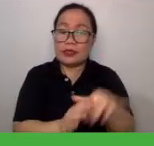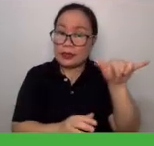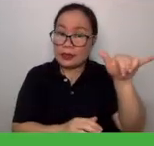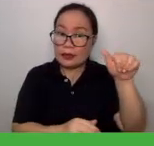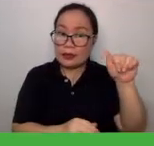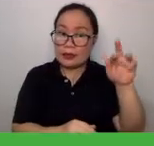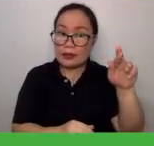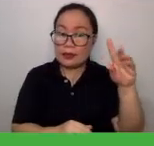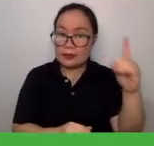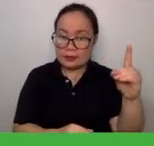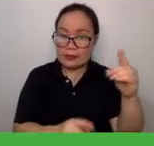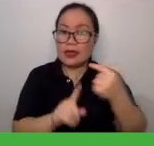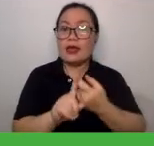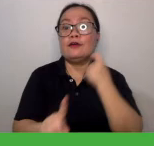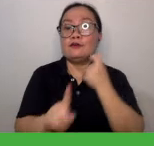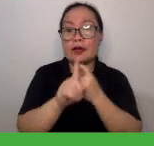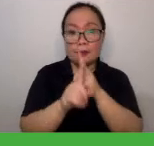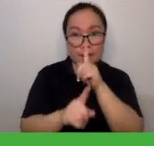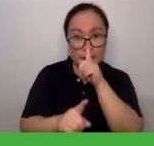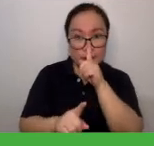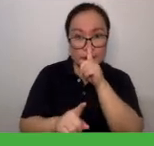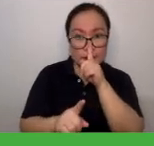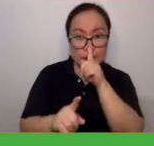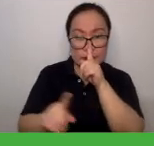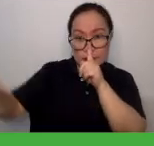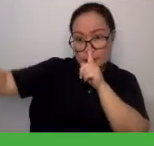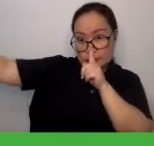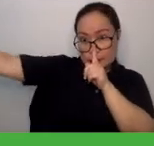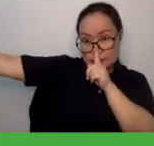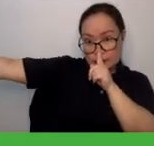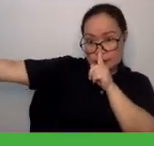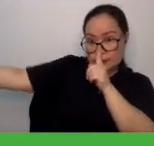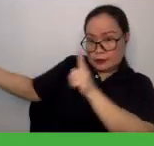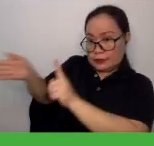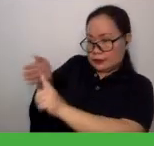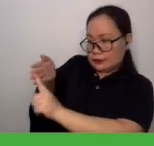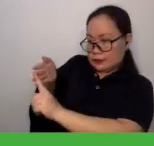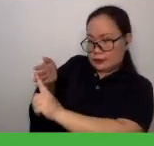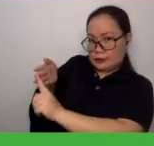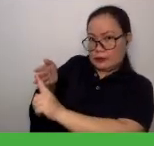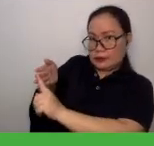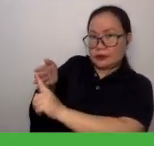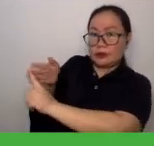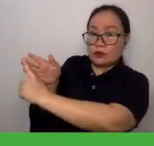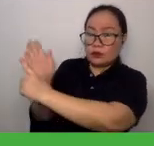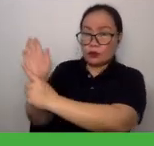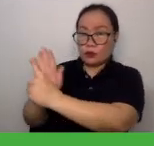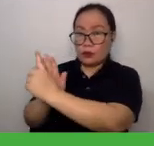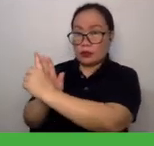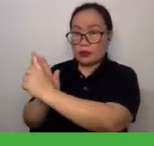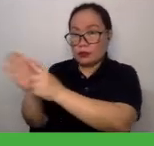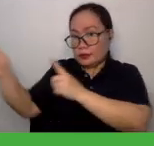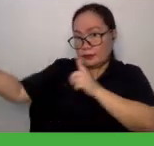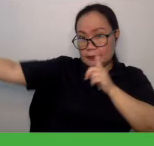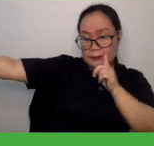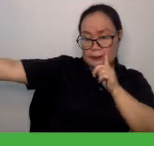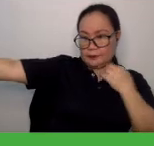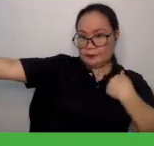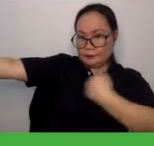actually from your nose out to outstretch. Okay? From your nose